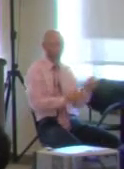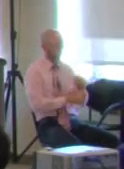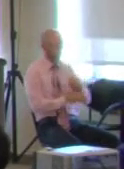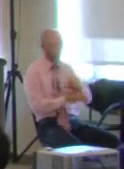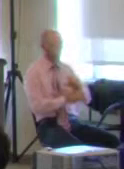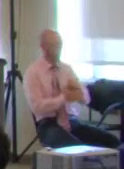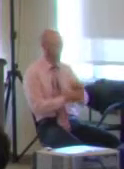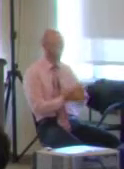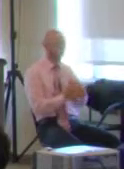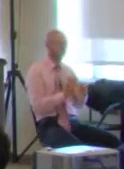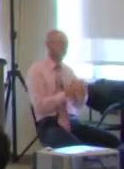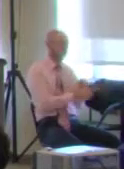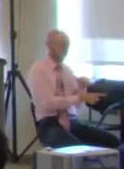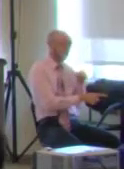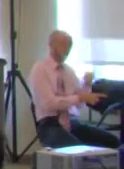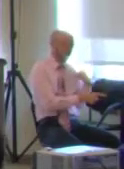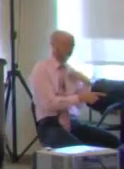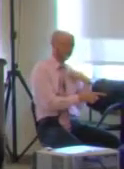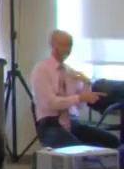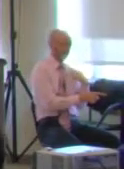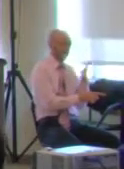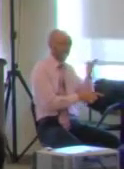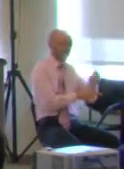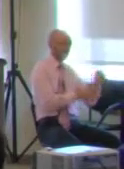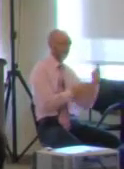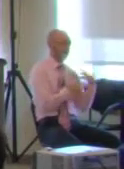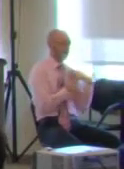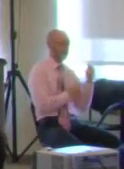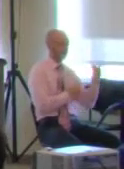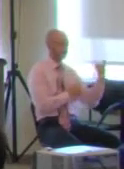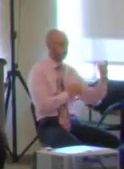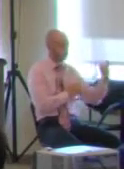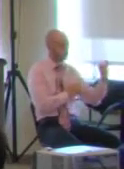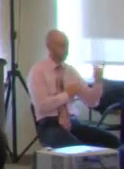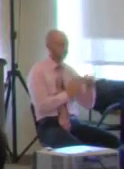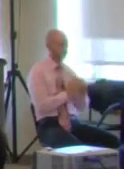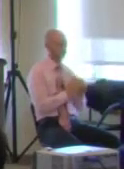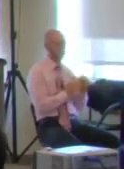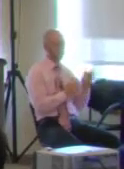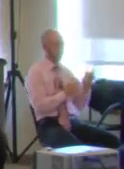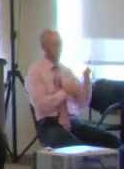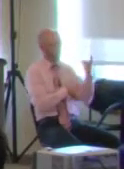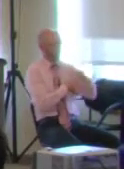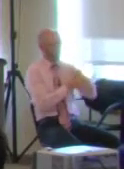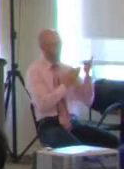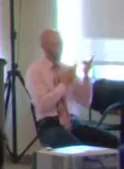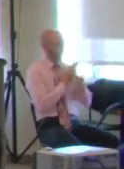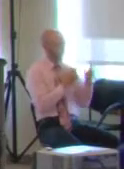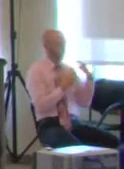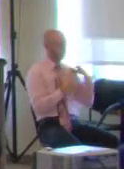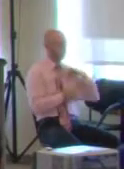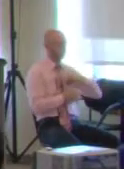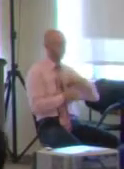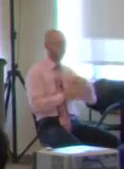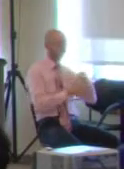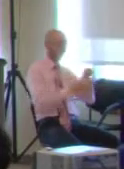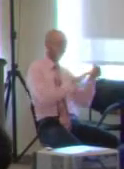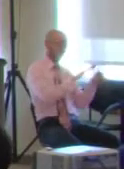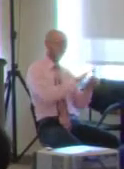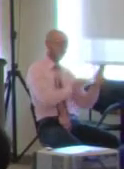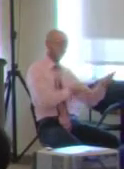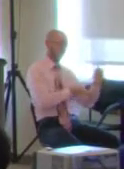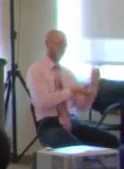if somebody doesn't have a hospital benefit, how do you, or a day program benefit or partial, how do you create